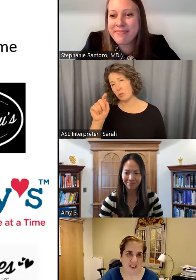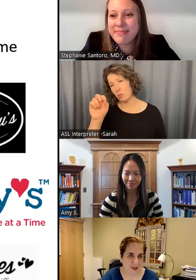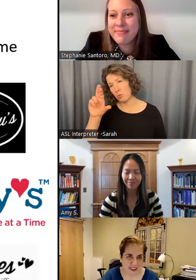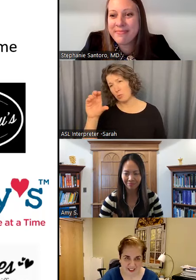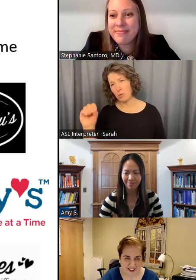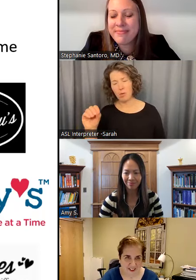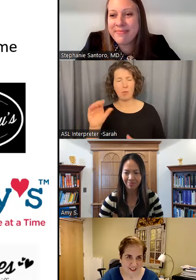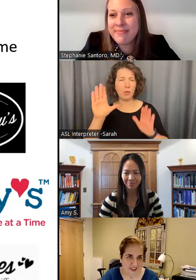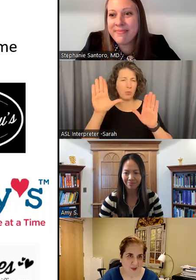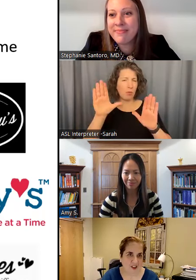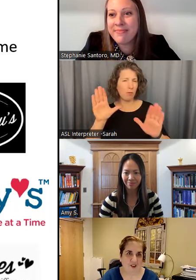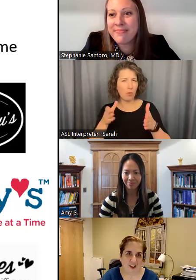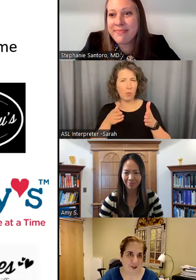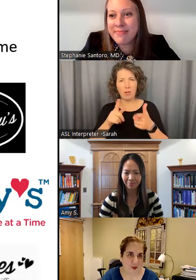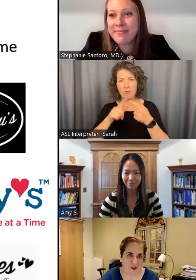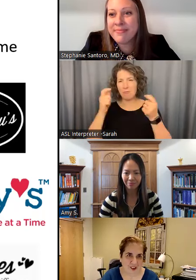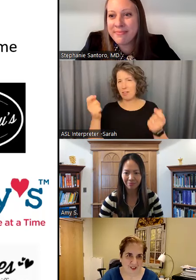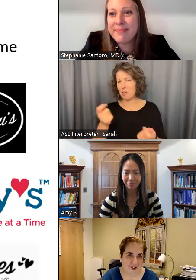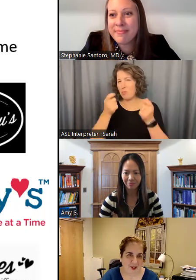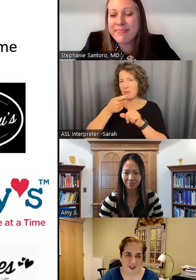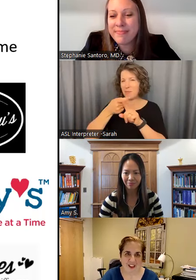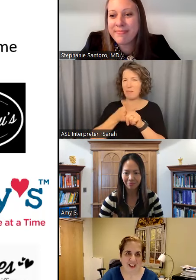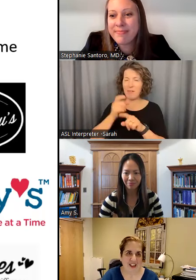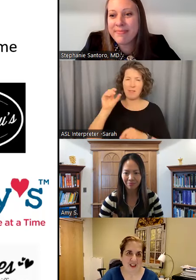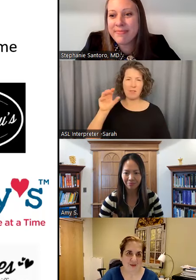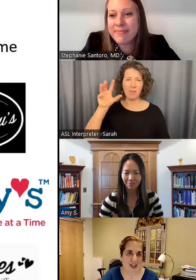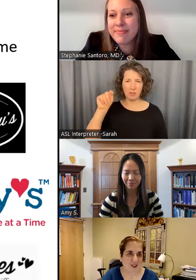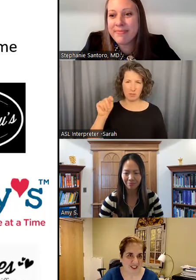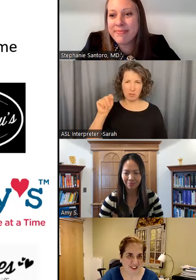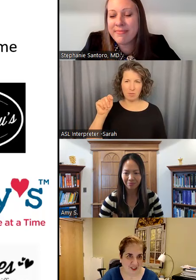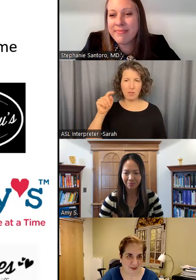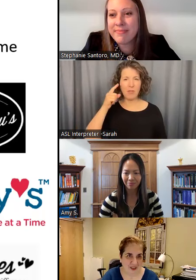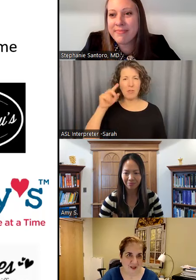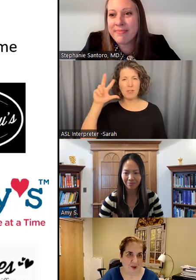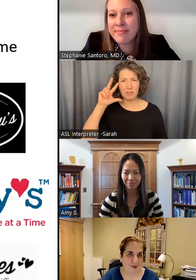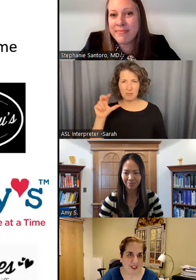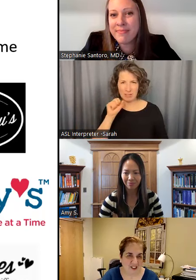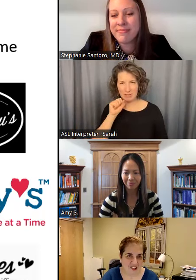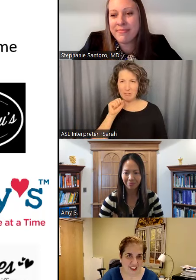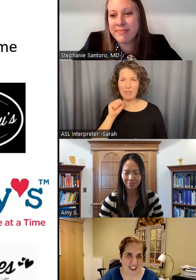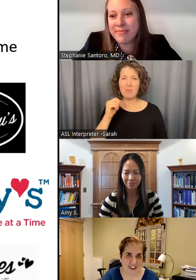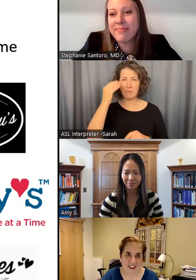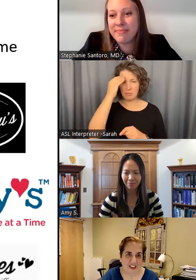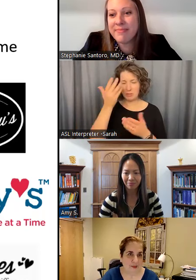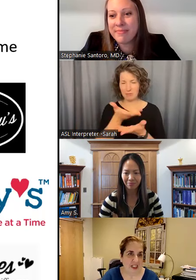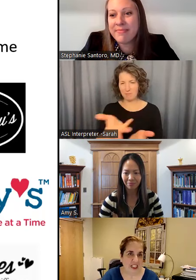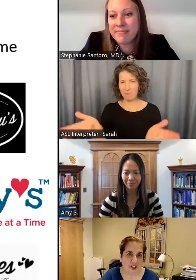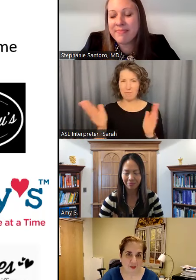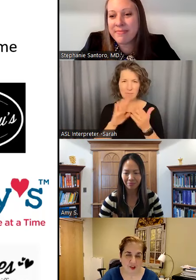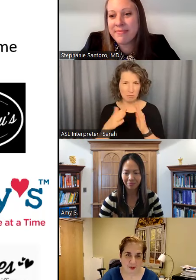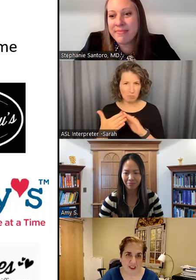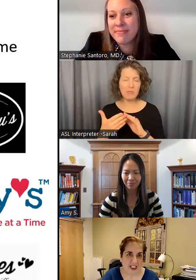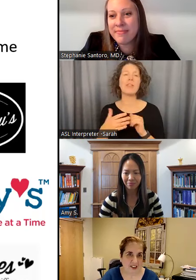to celebrate the month of October for Down syndrome population and the